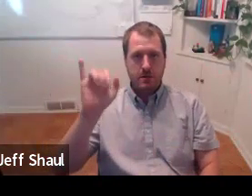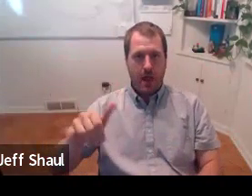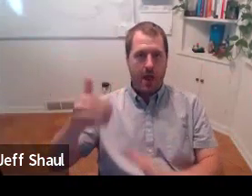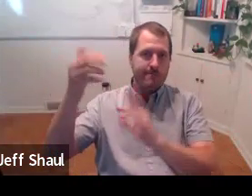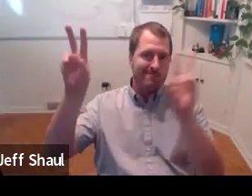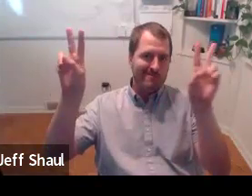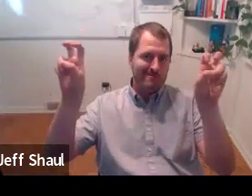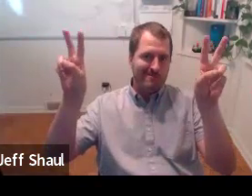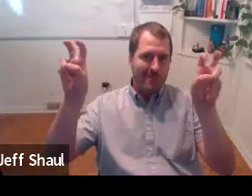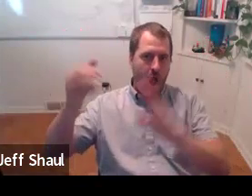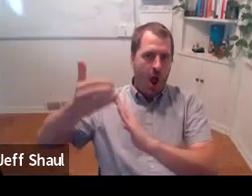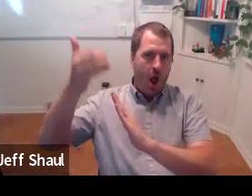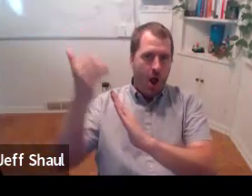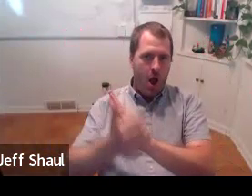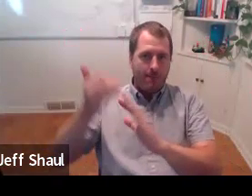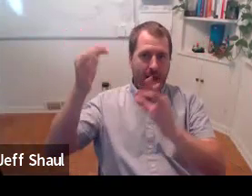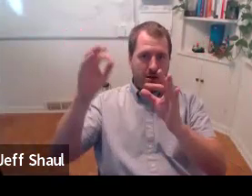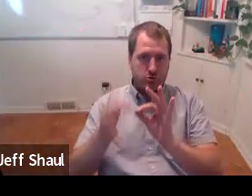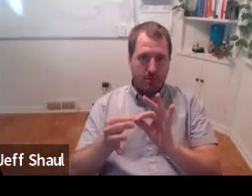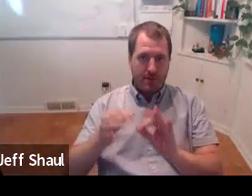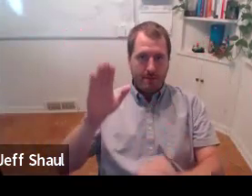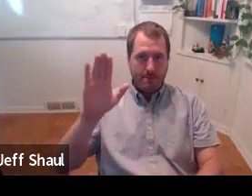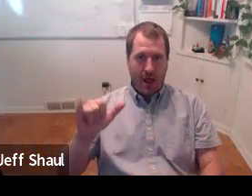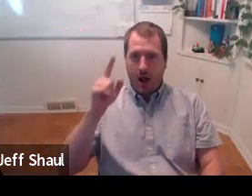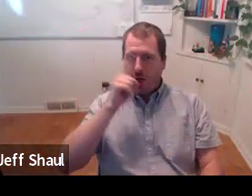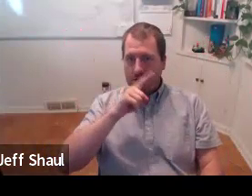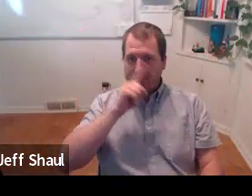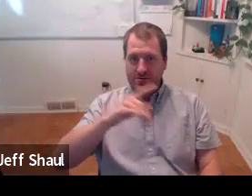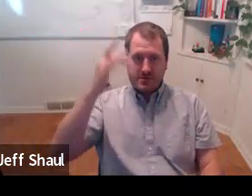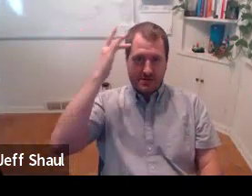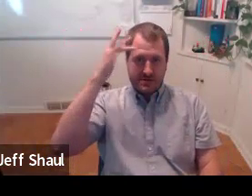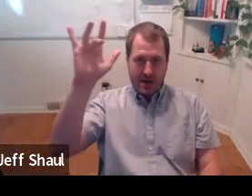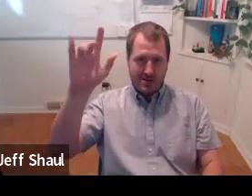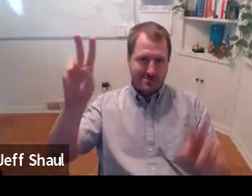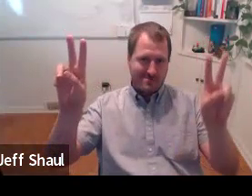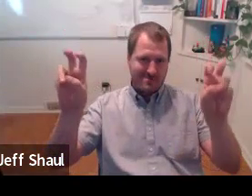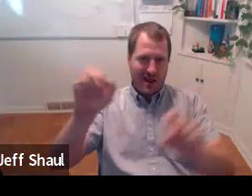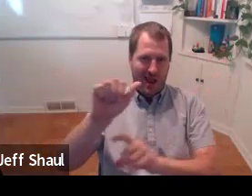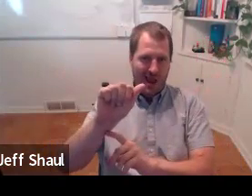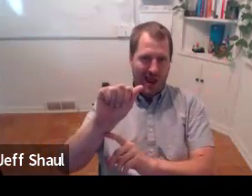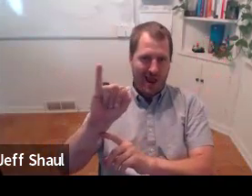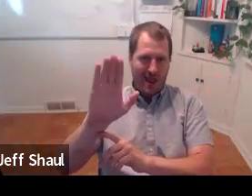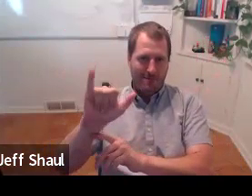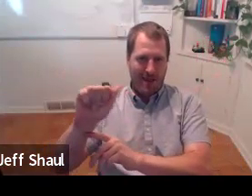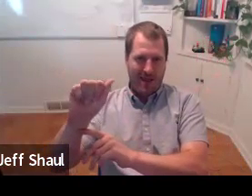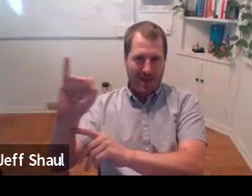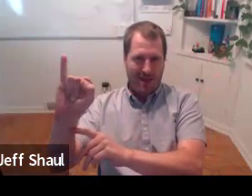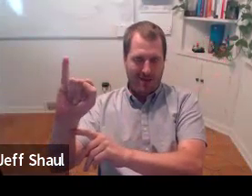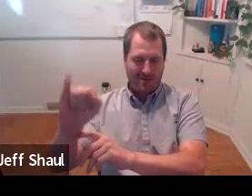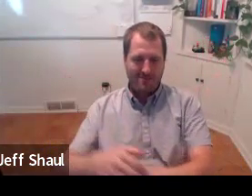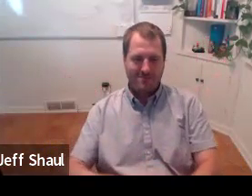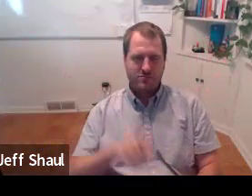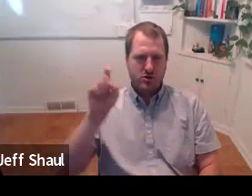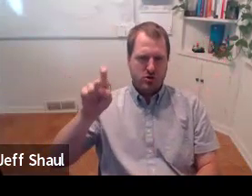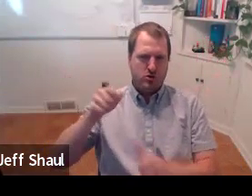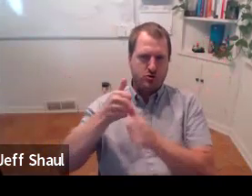developed policies that, quote unquote, automatically interpret by artificial intelligence, quote unquote,